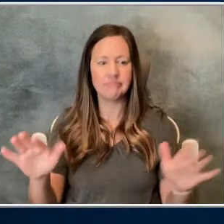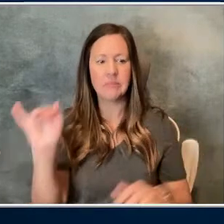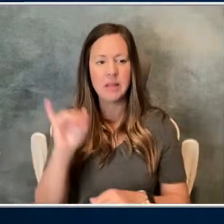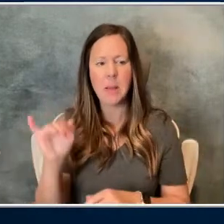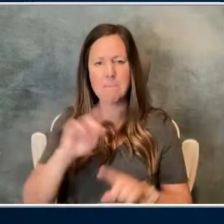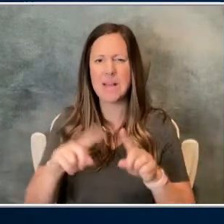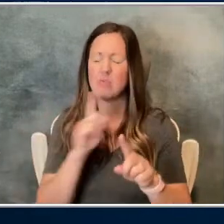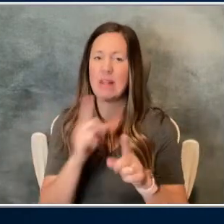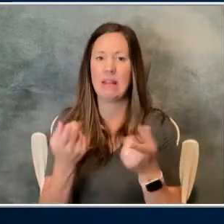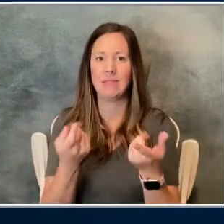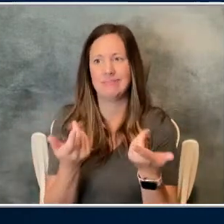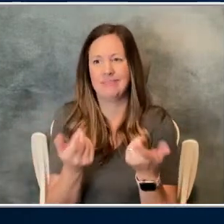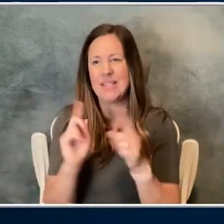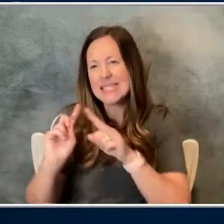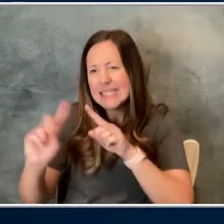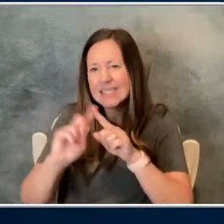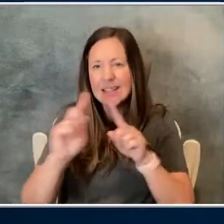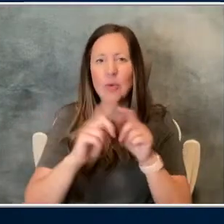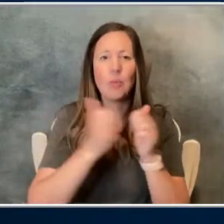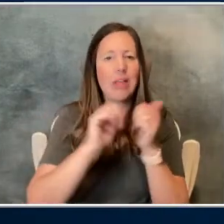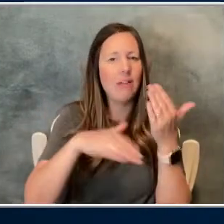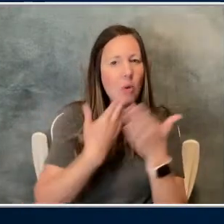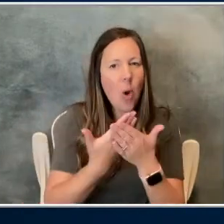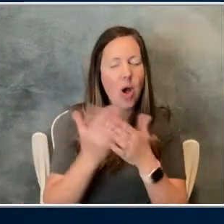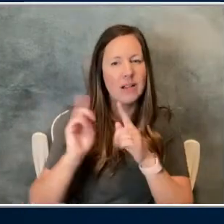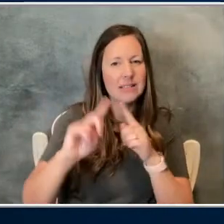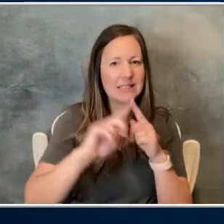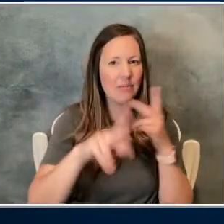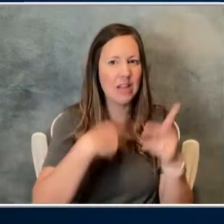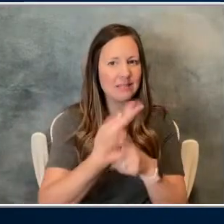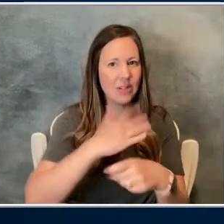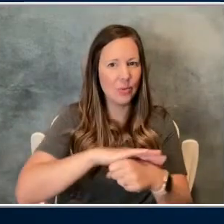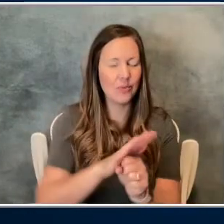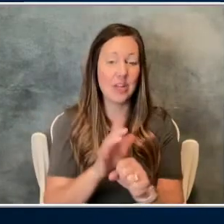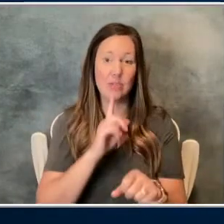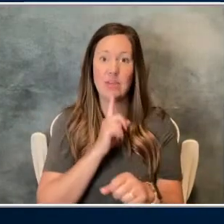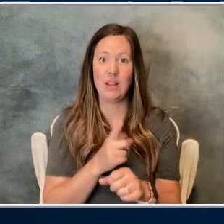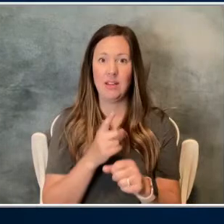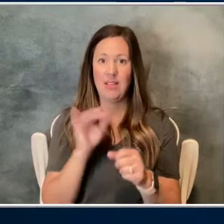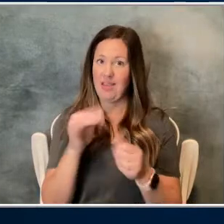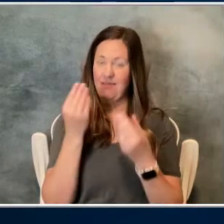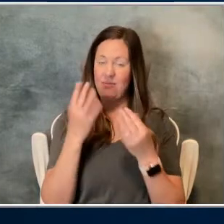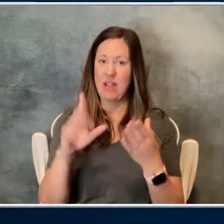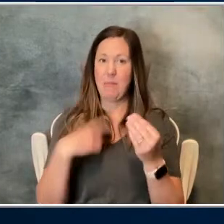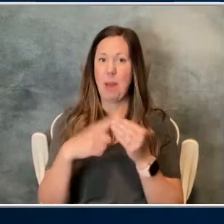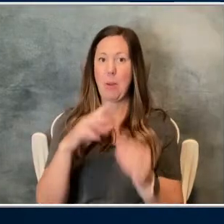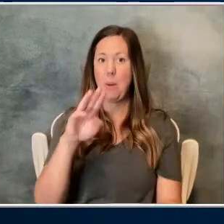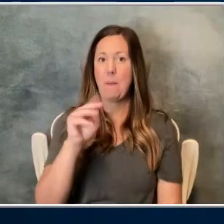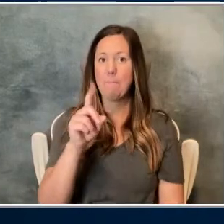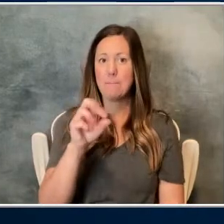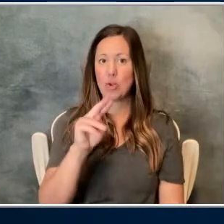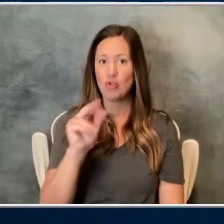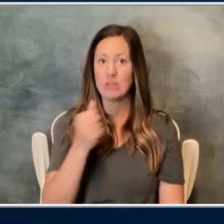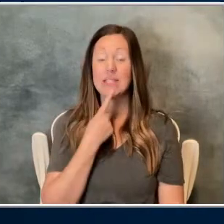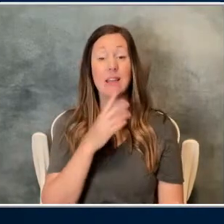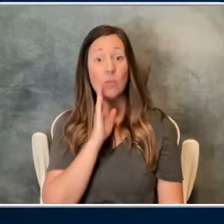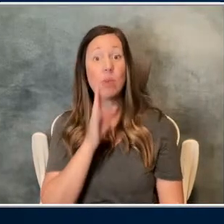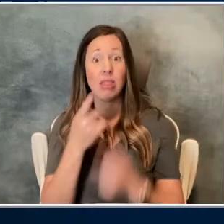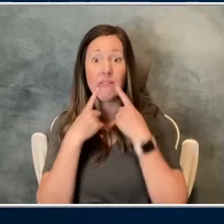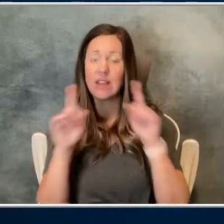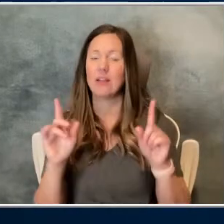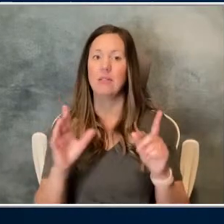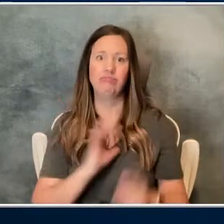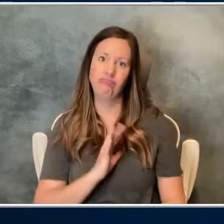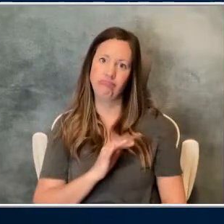of them, and I love the information coming out about Moderna's shot, saying, hey, look, it is going to be effective. I think that's going to be